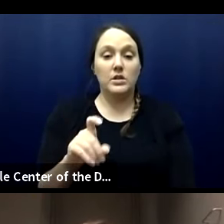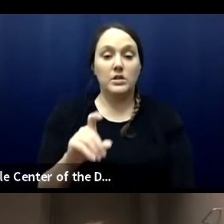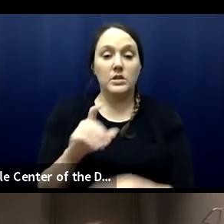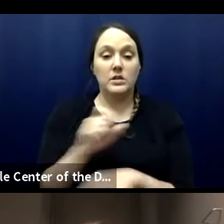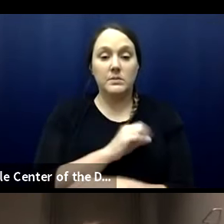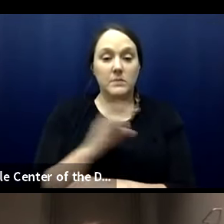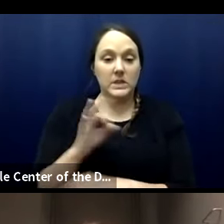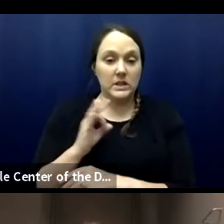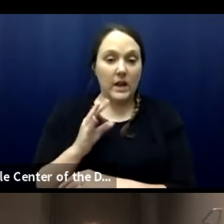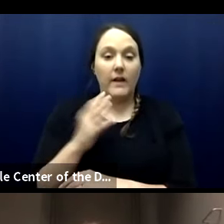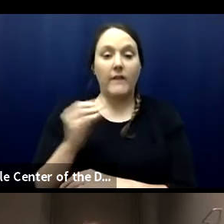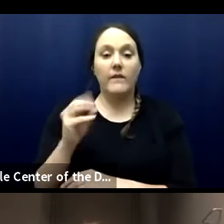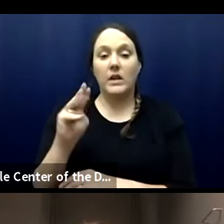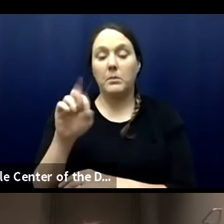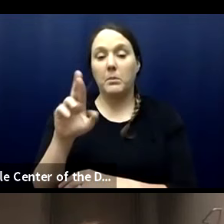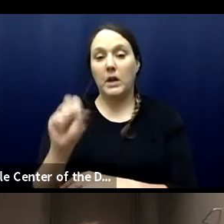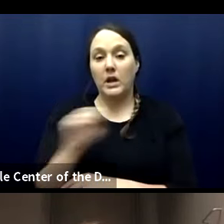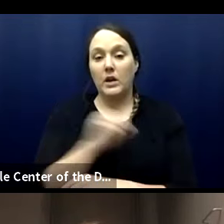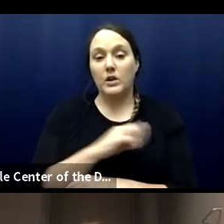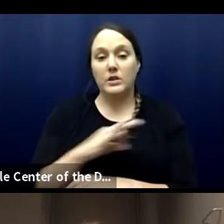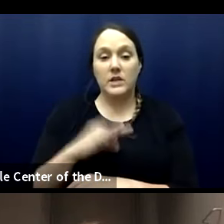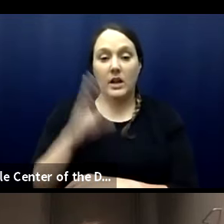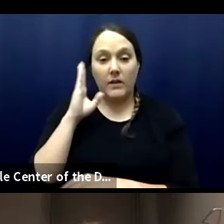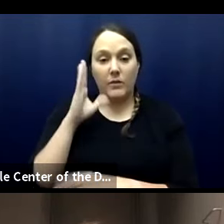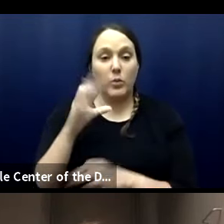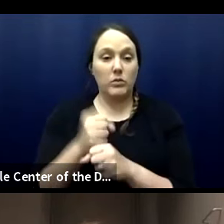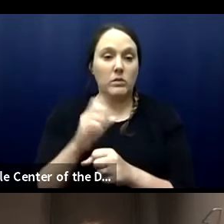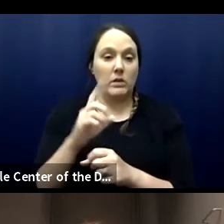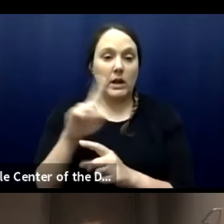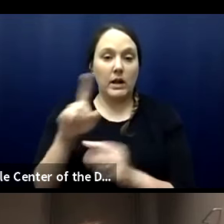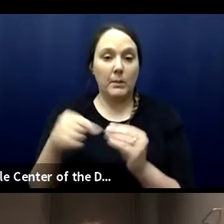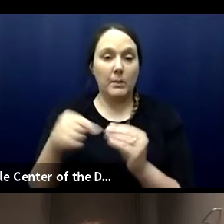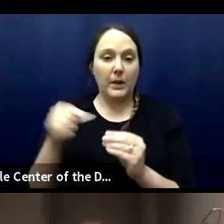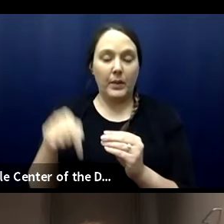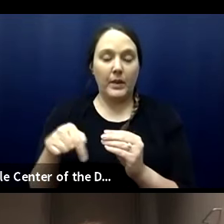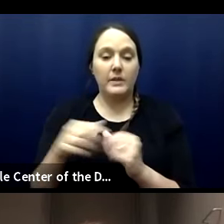and the mayor's staff will get about this.